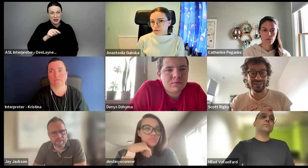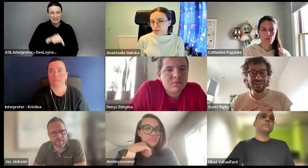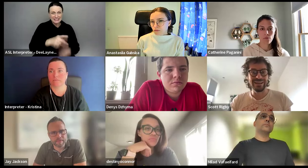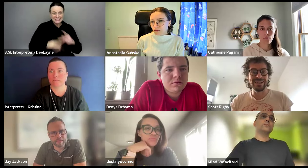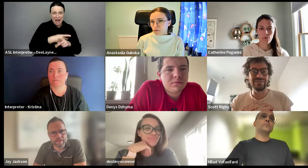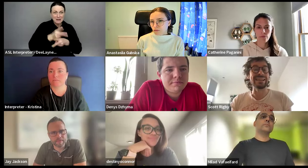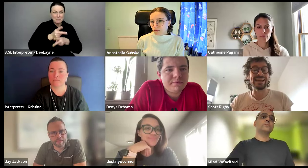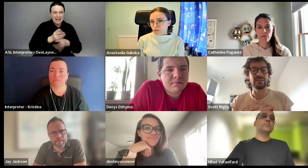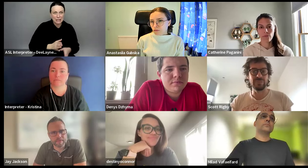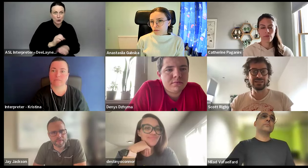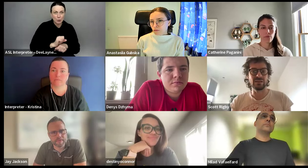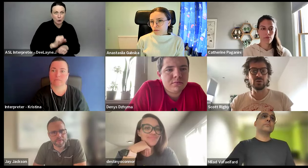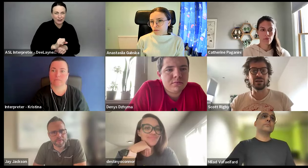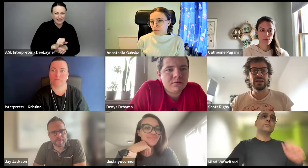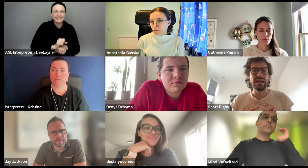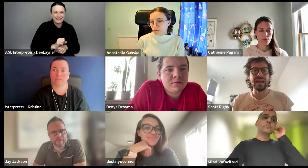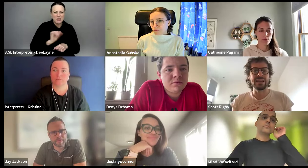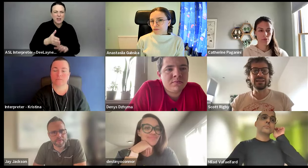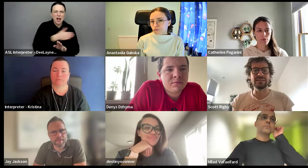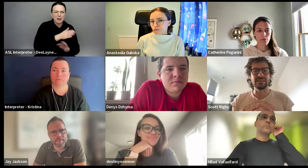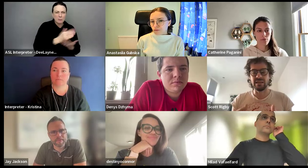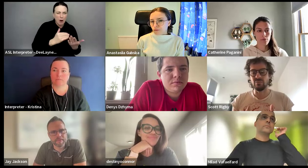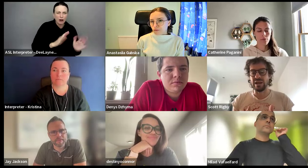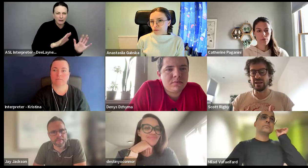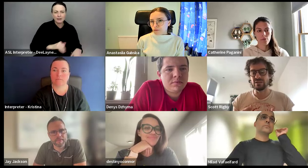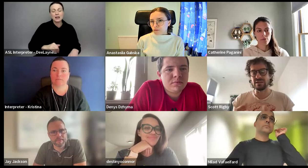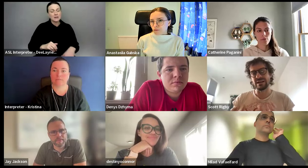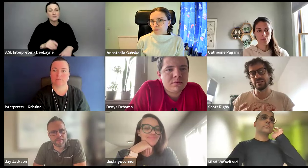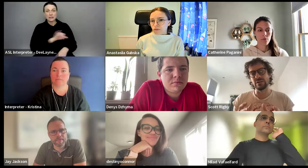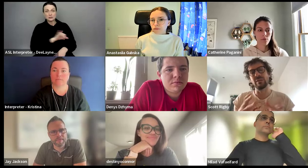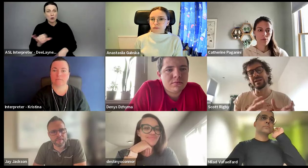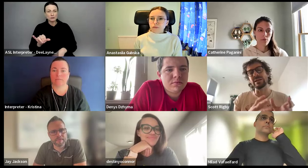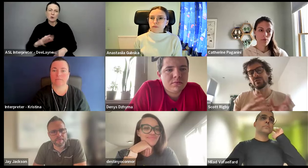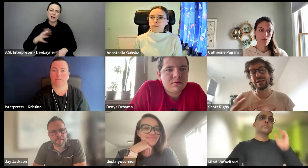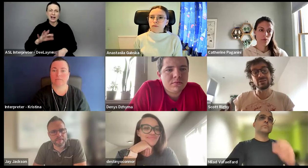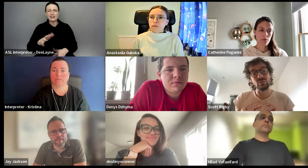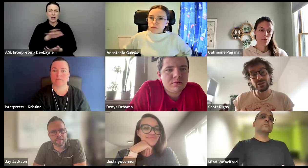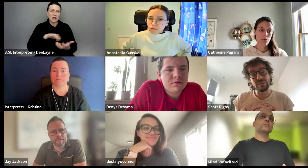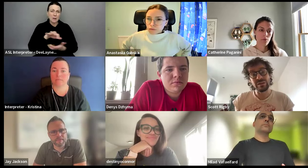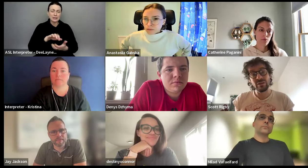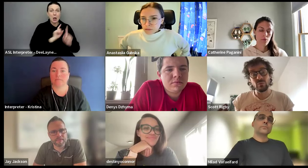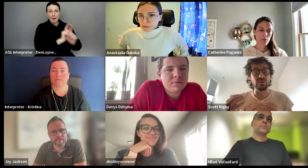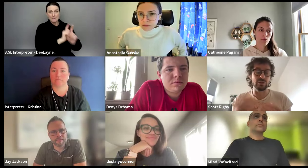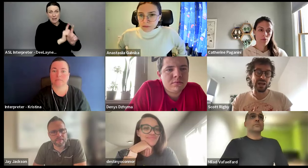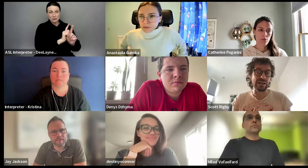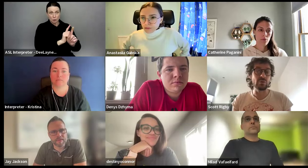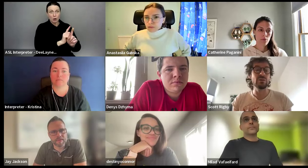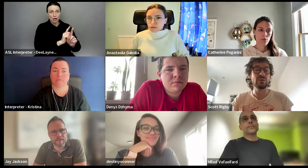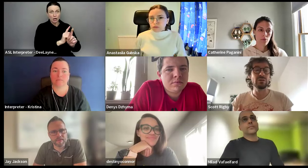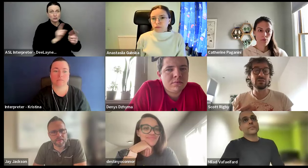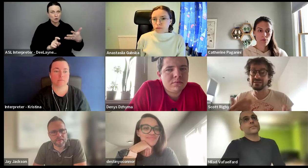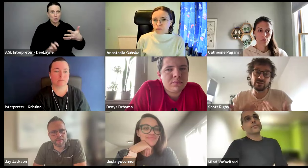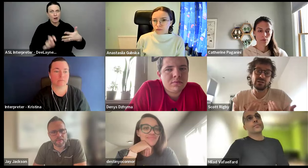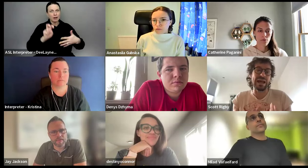work, that side of maintainer work. And it's kind of a combination of a mentorship where you can